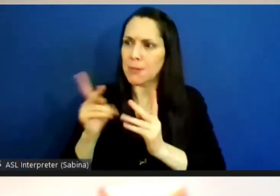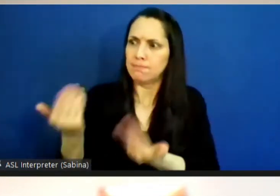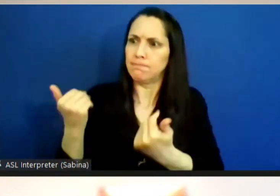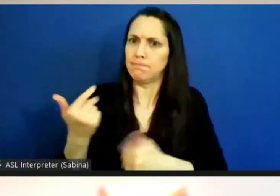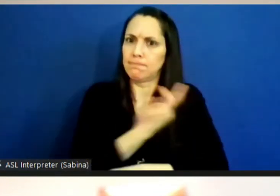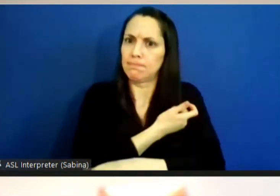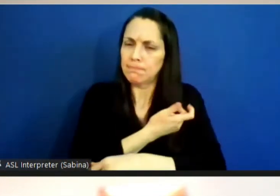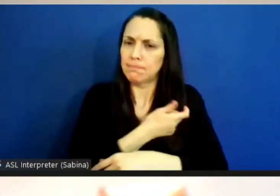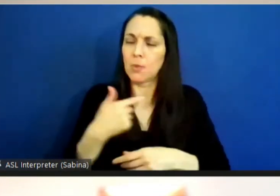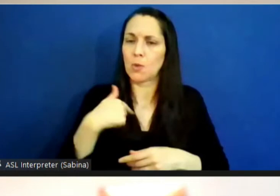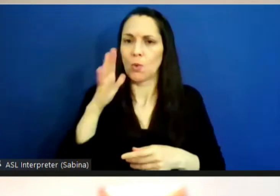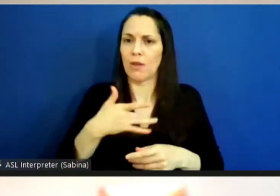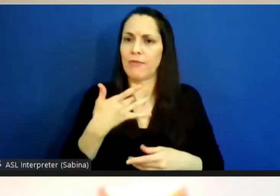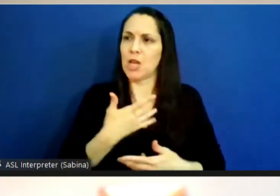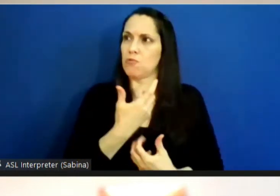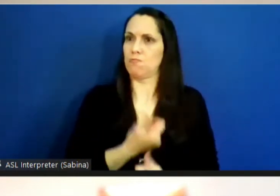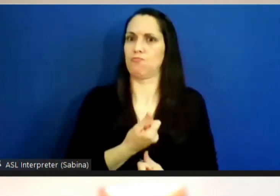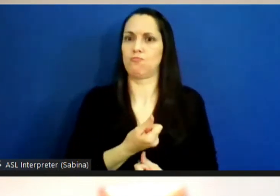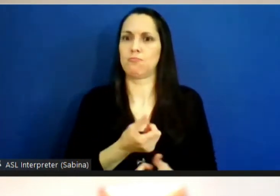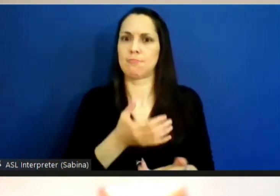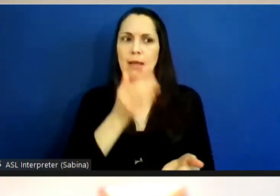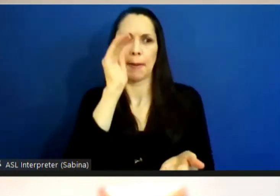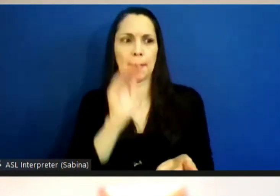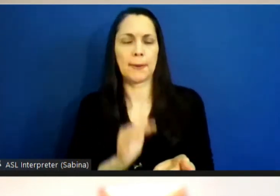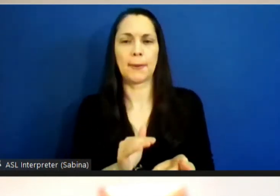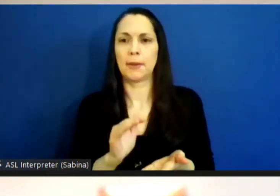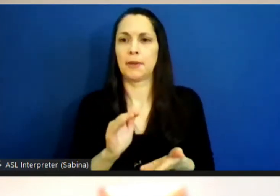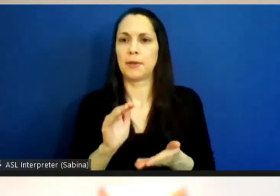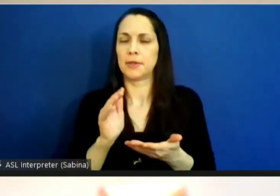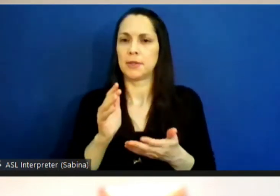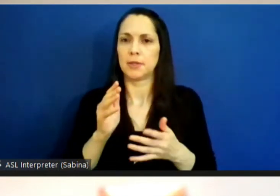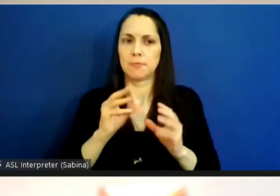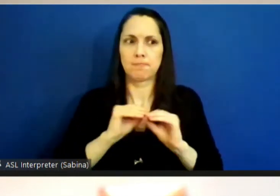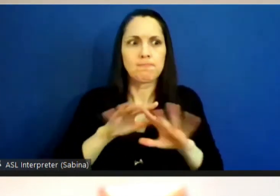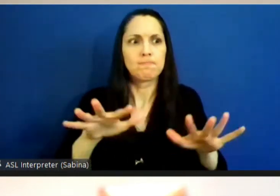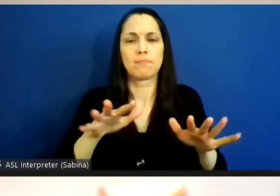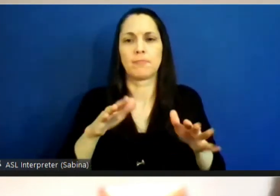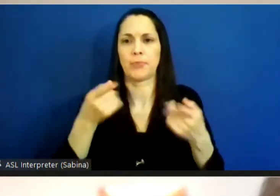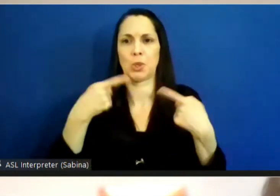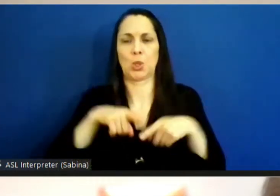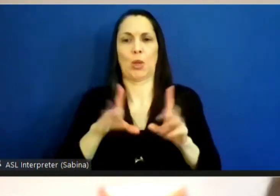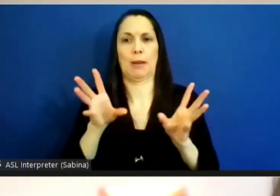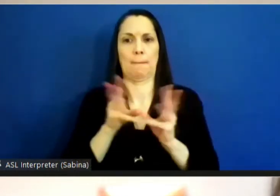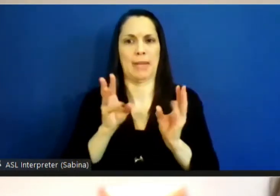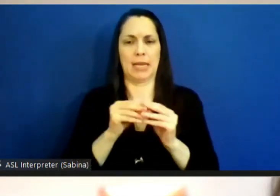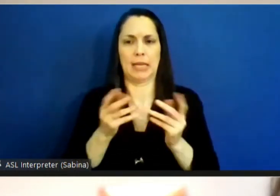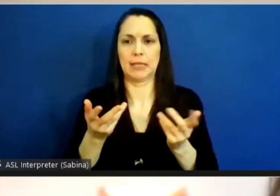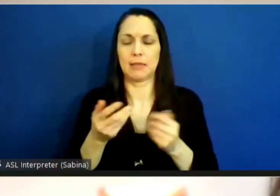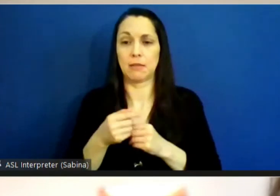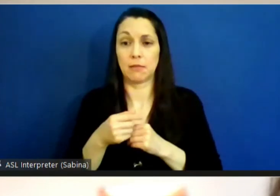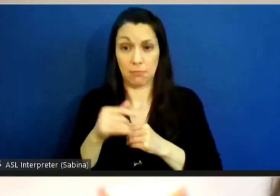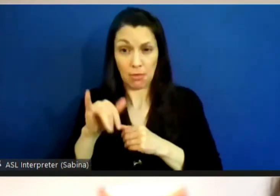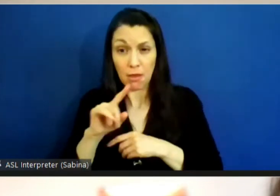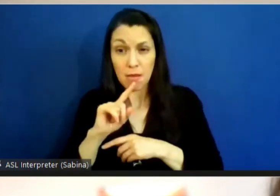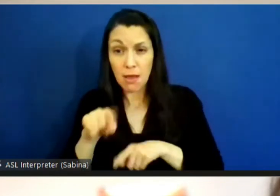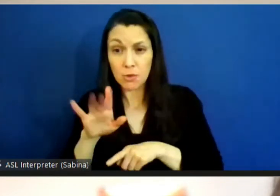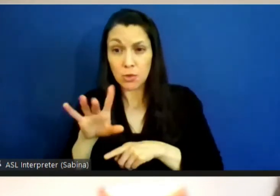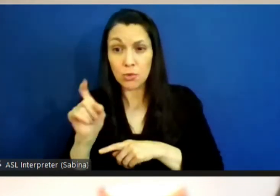less contagion during these kinds of meetings and gatherings. Did that answer your question, Sarah?